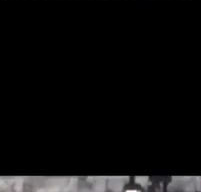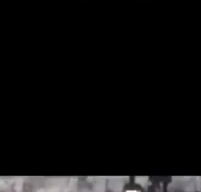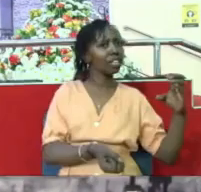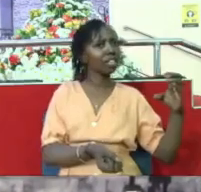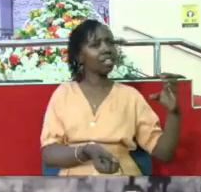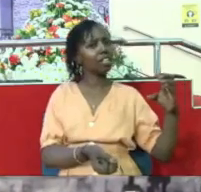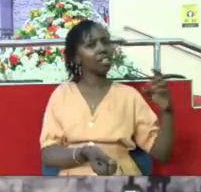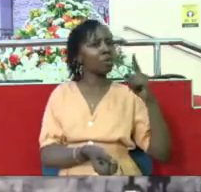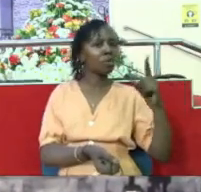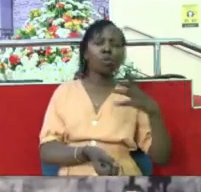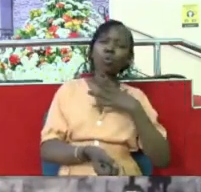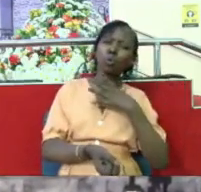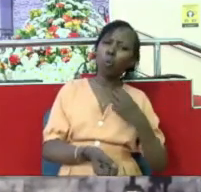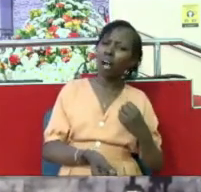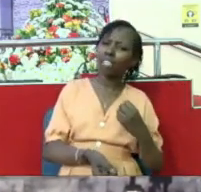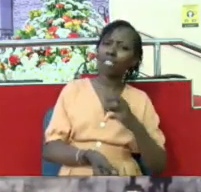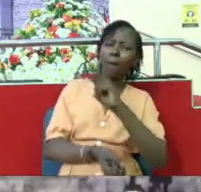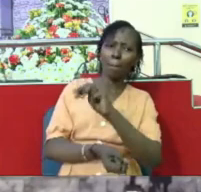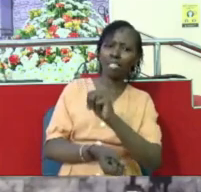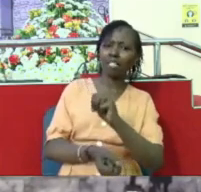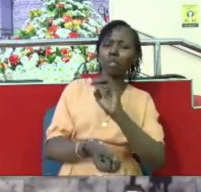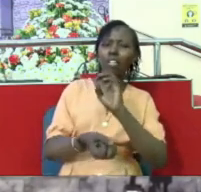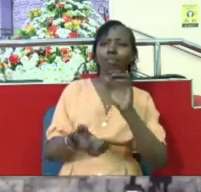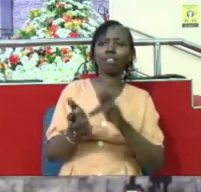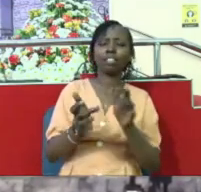really want to see these Macedonian Christians